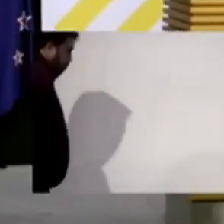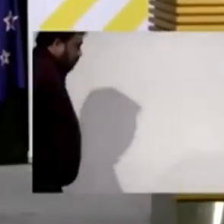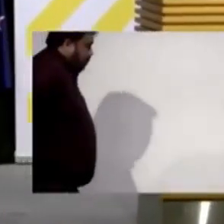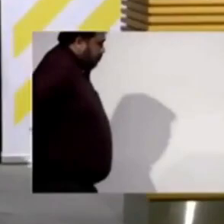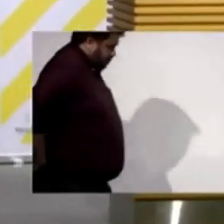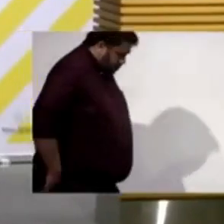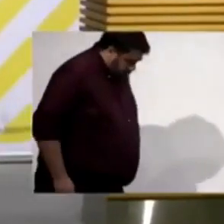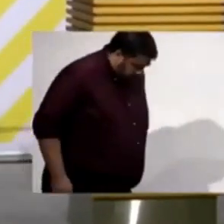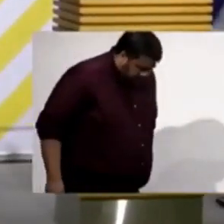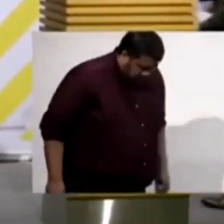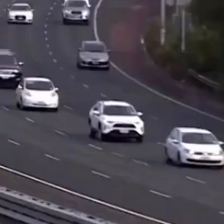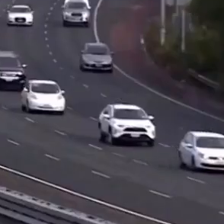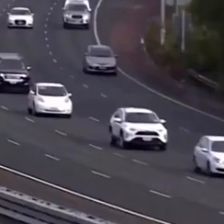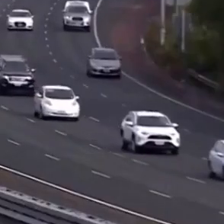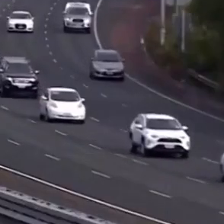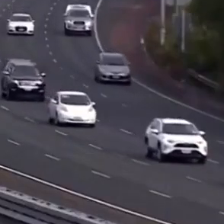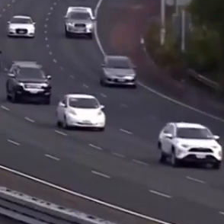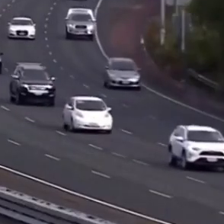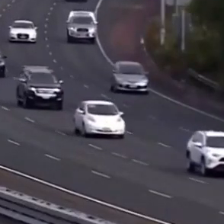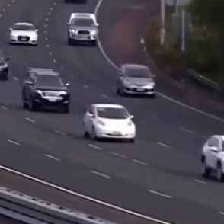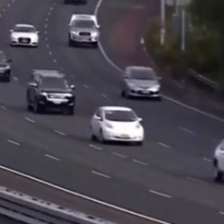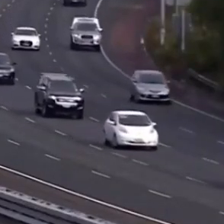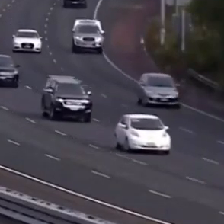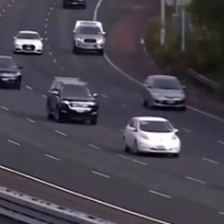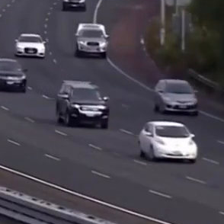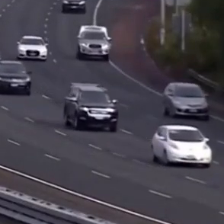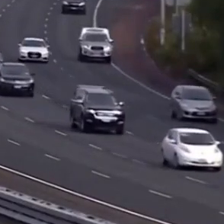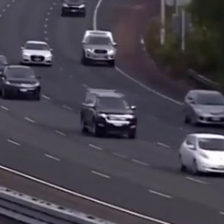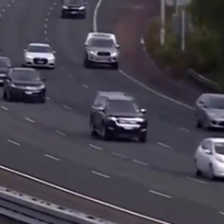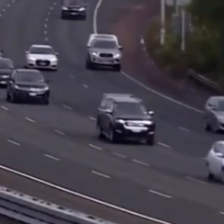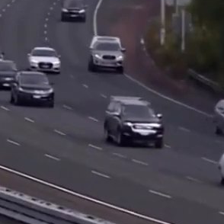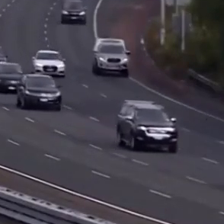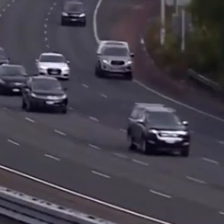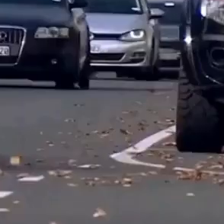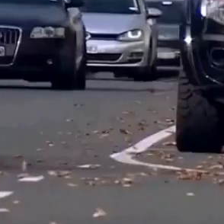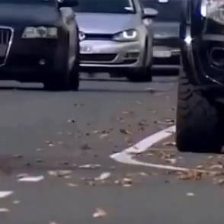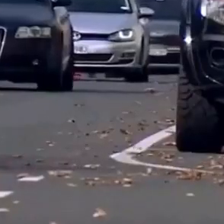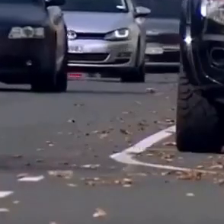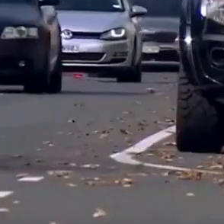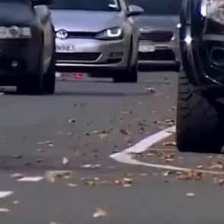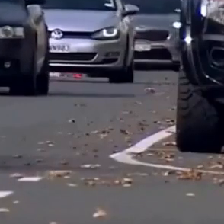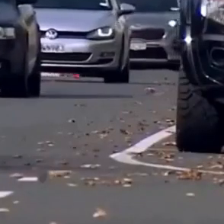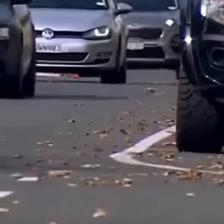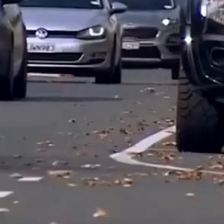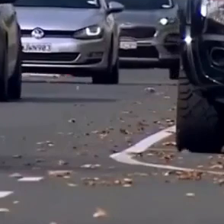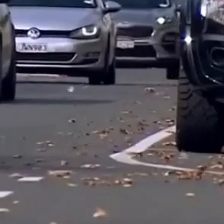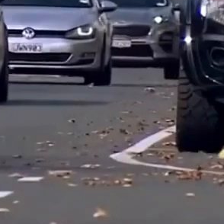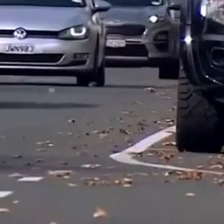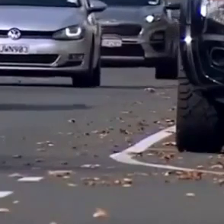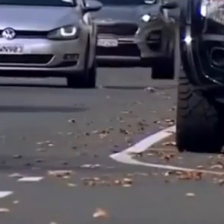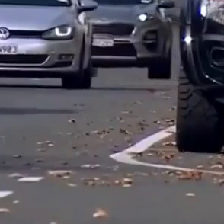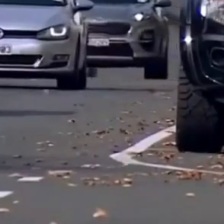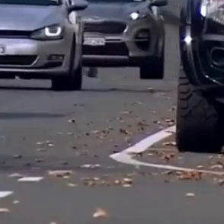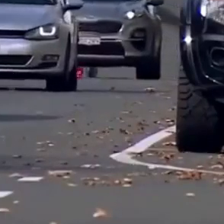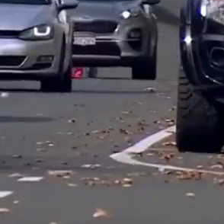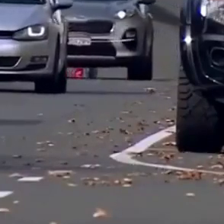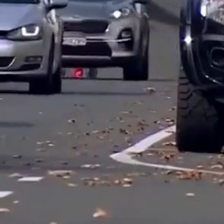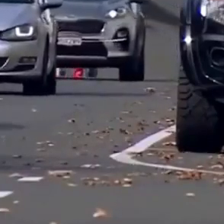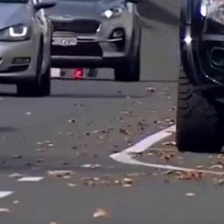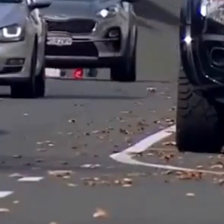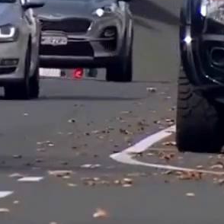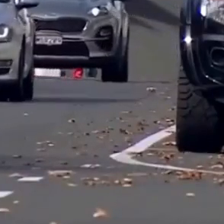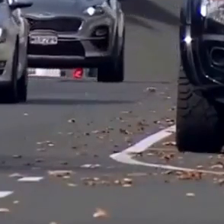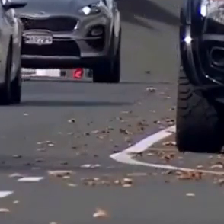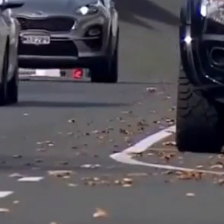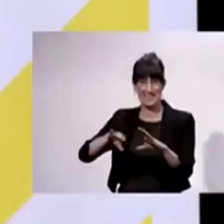coronavirus cabinet meeting on Tuesday, and also said no rush decision would be made until both countries were confident that the